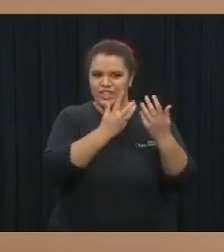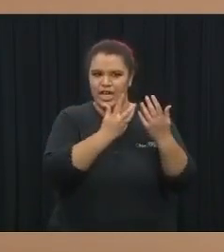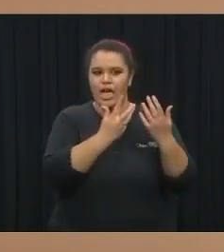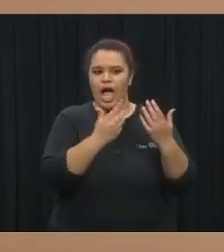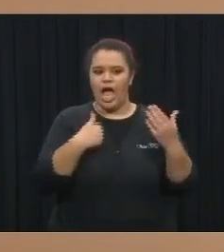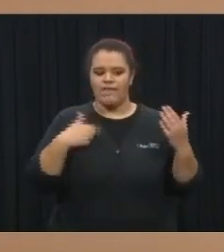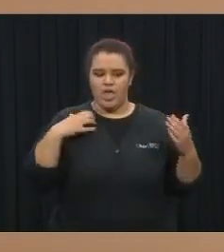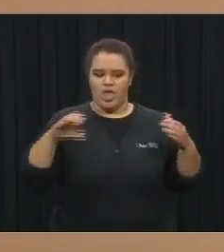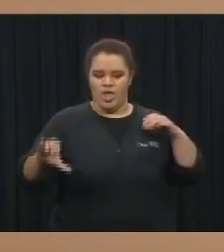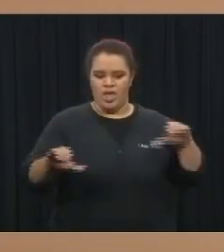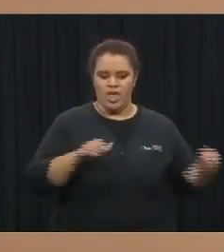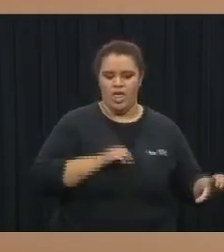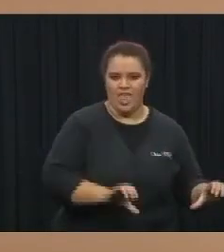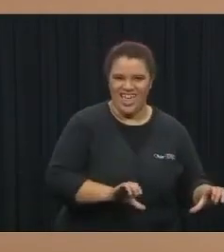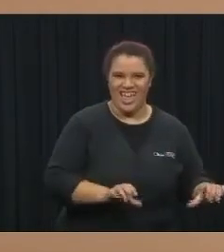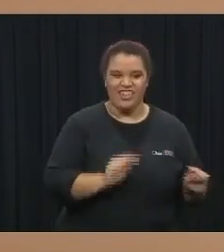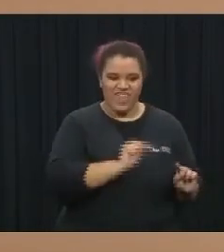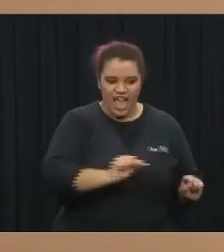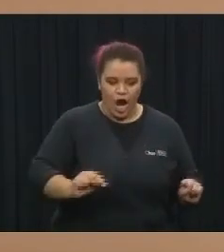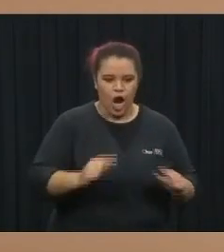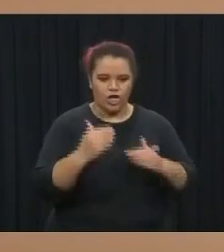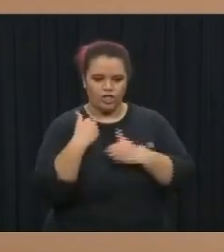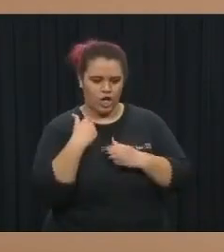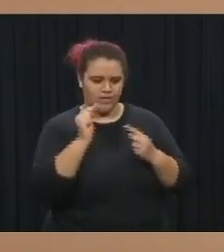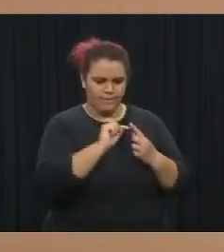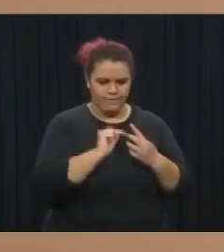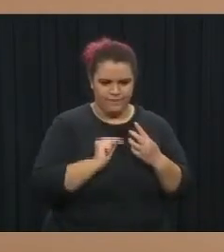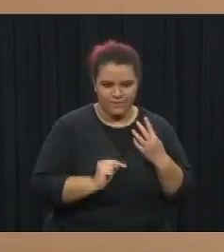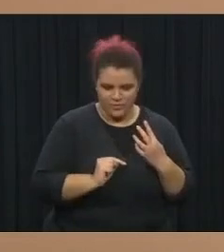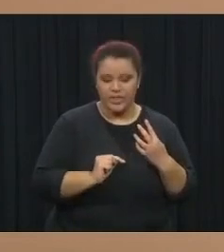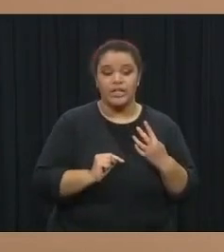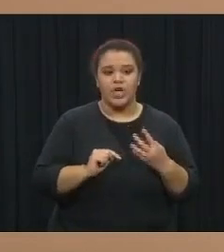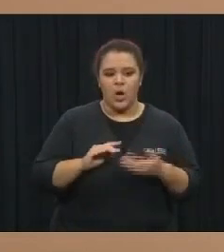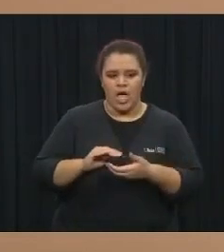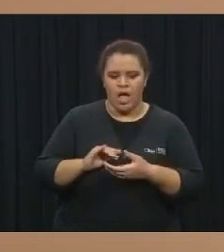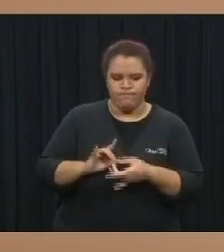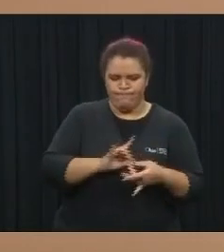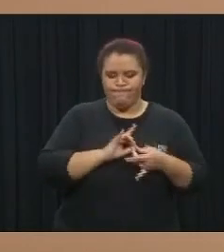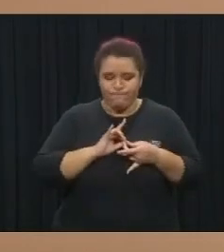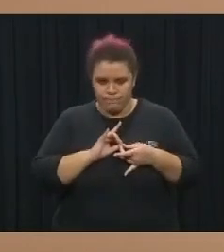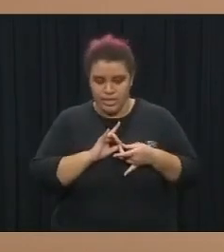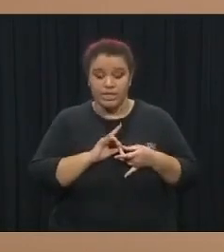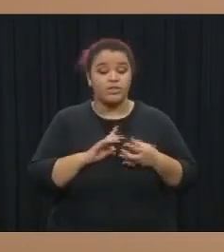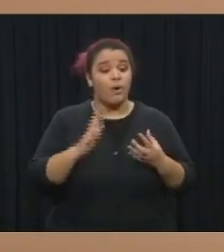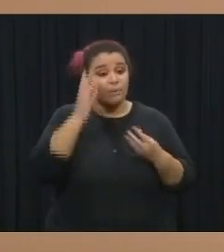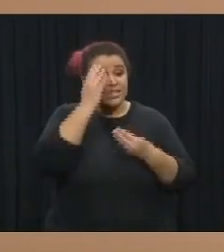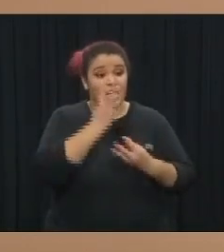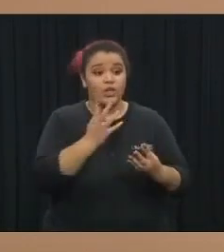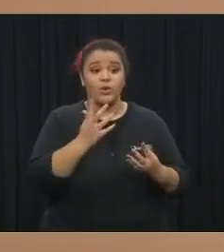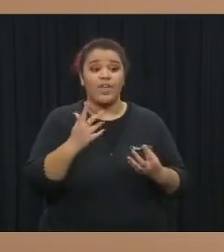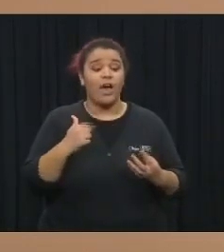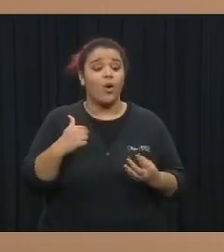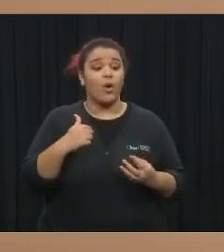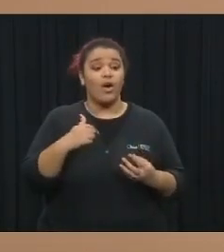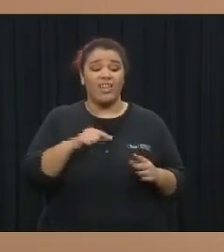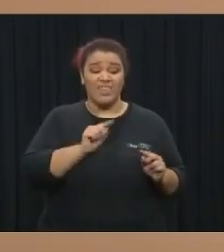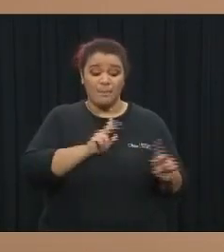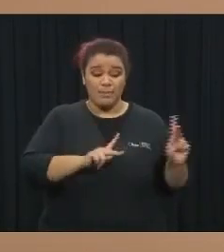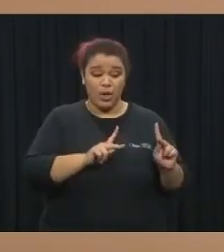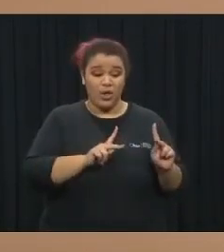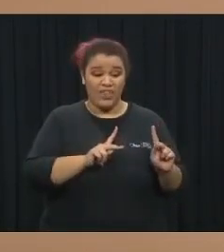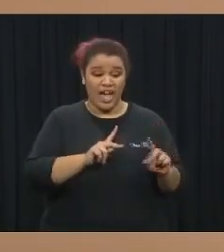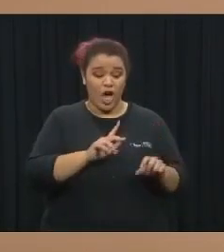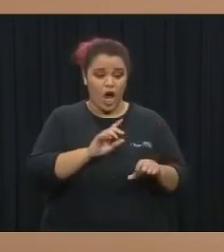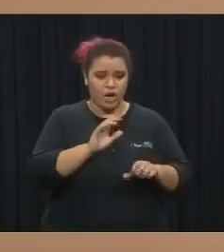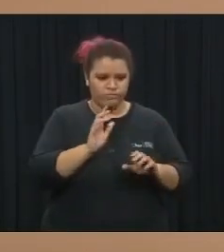tell you that we're learning from the best, and we're partnering very closely with each facility. With a lot of the professional organizations